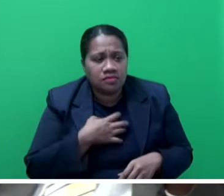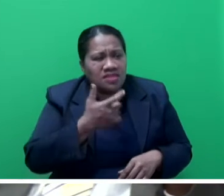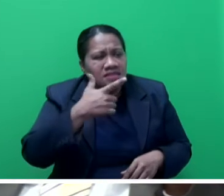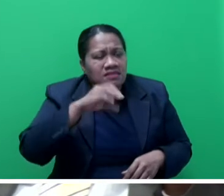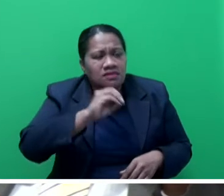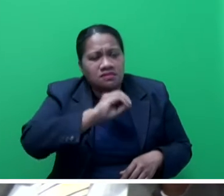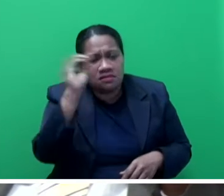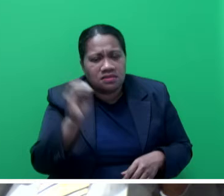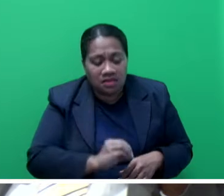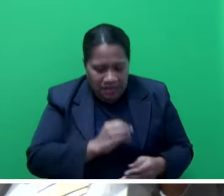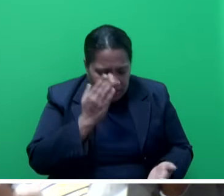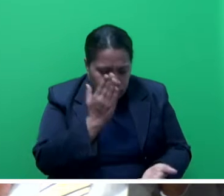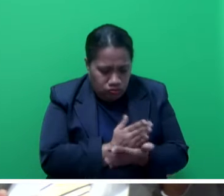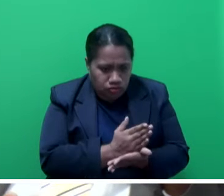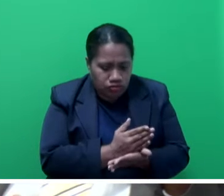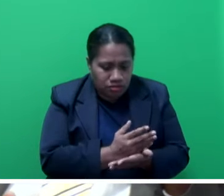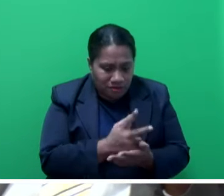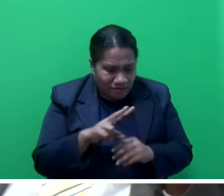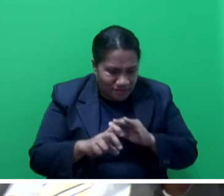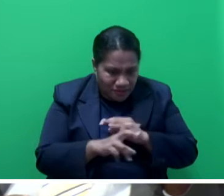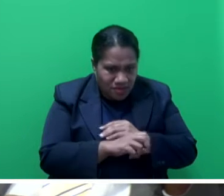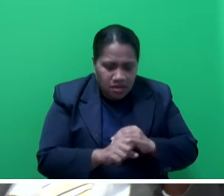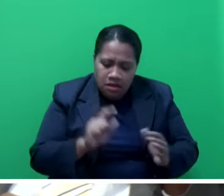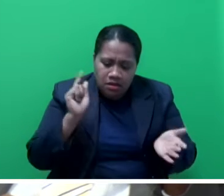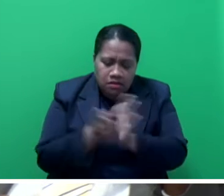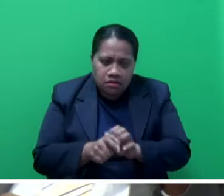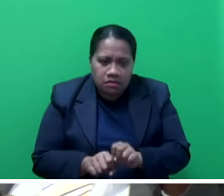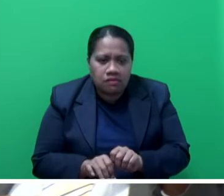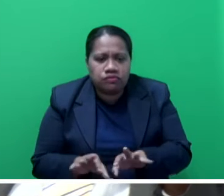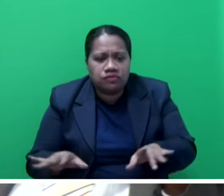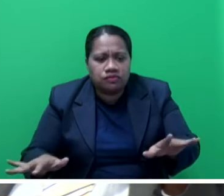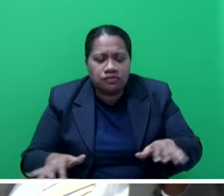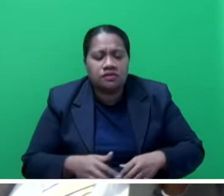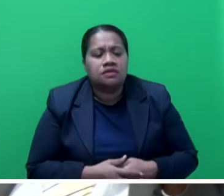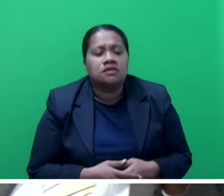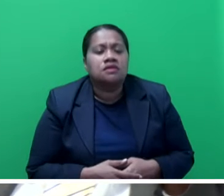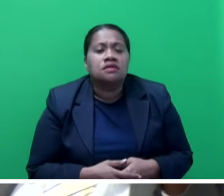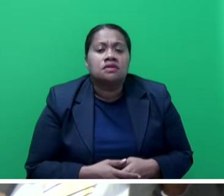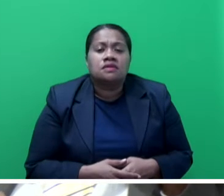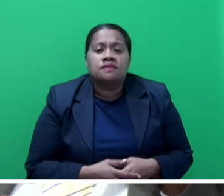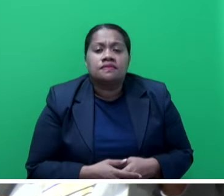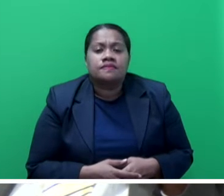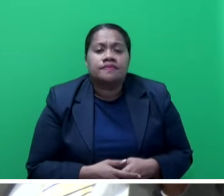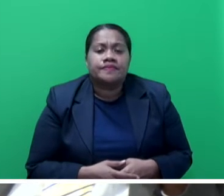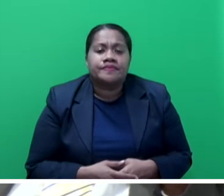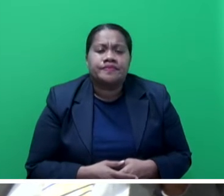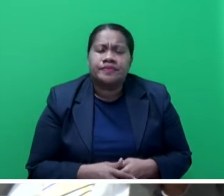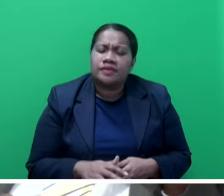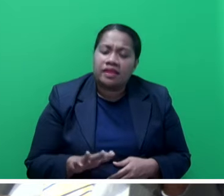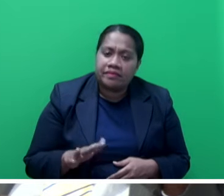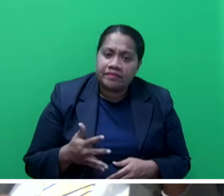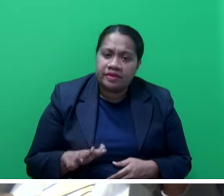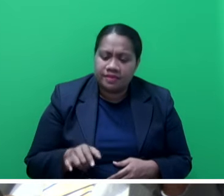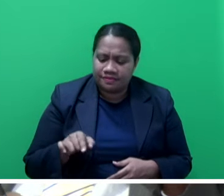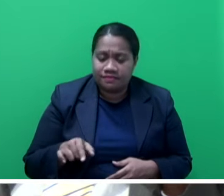actual virus, the original virus, and they may be associated with an